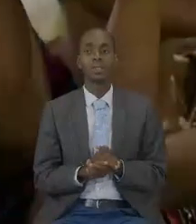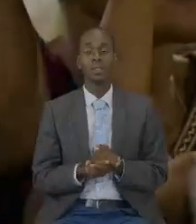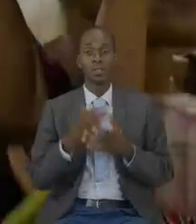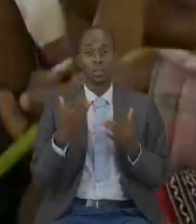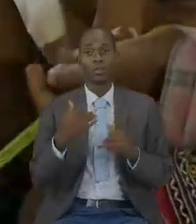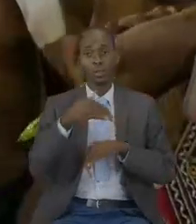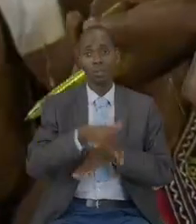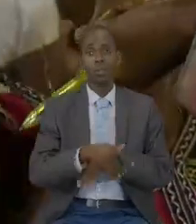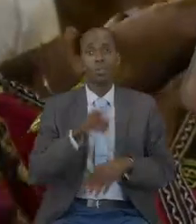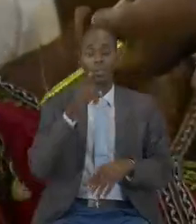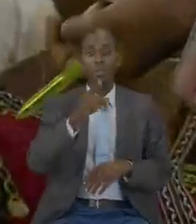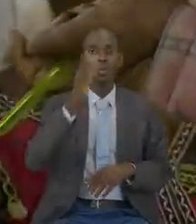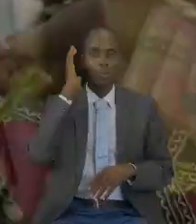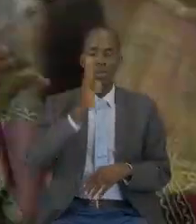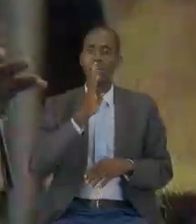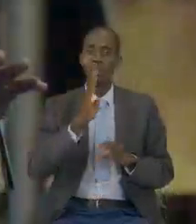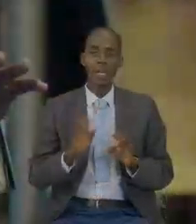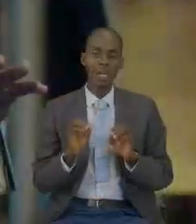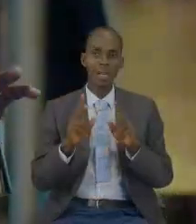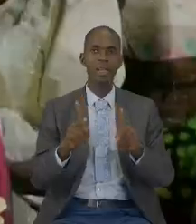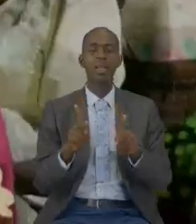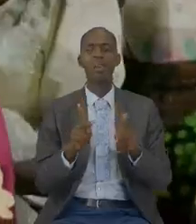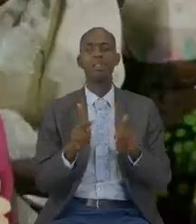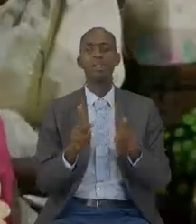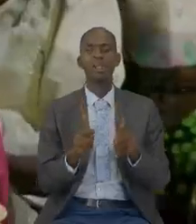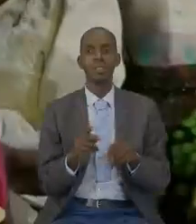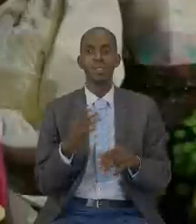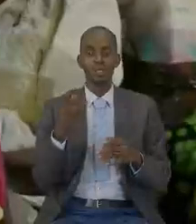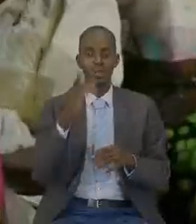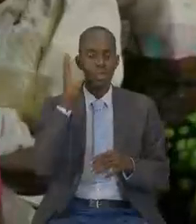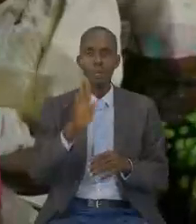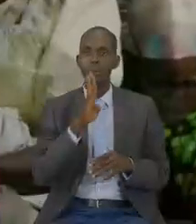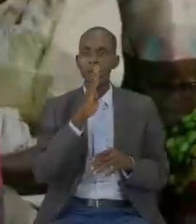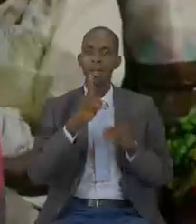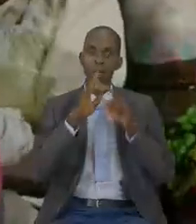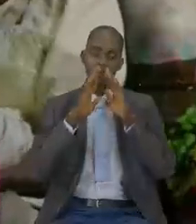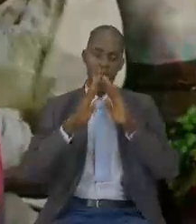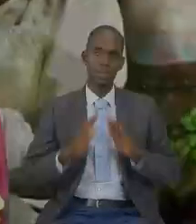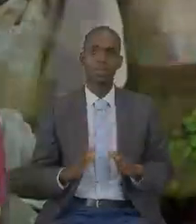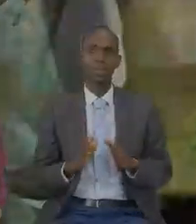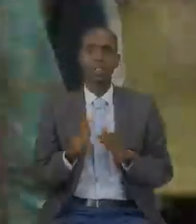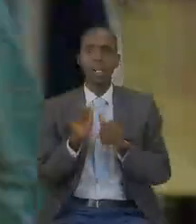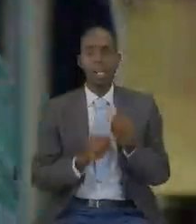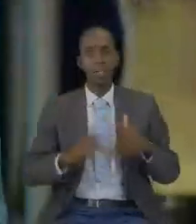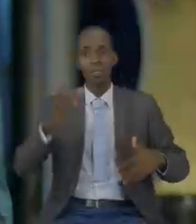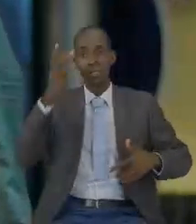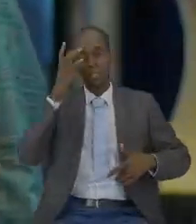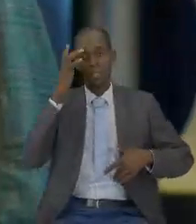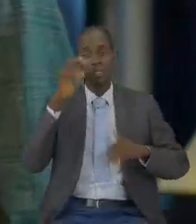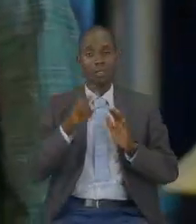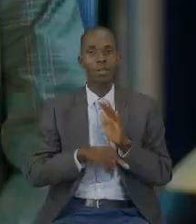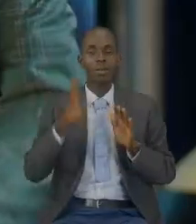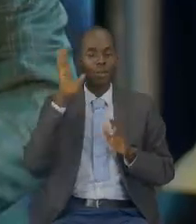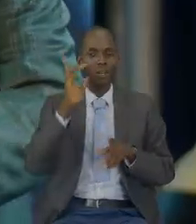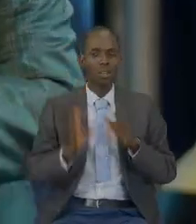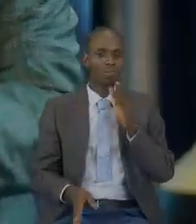tonight you'll be okay. You'll be calm. Every sickness will get out